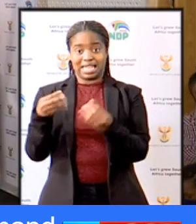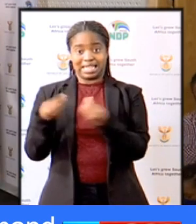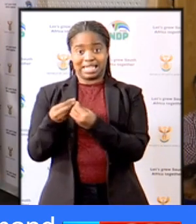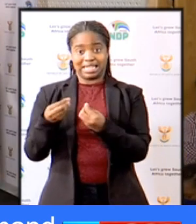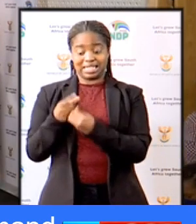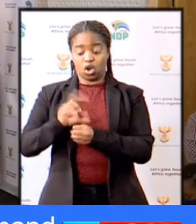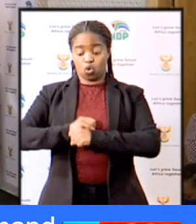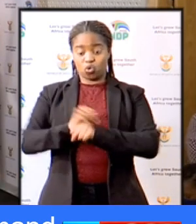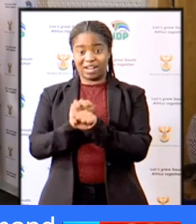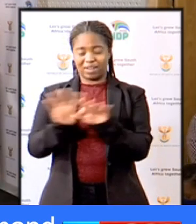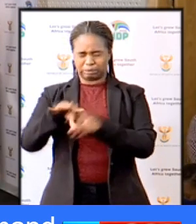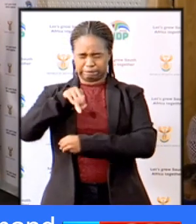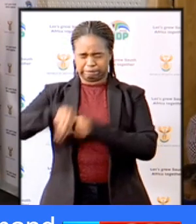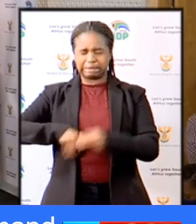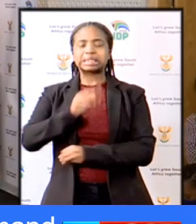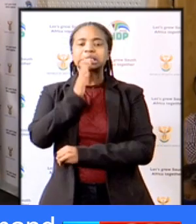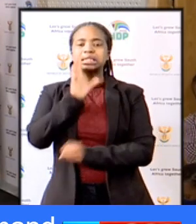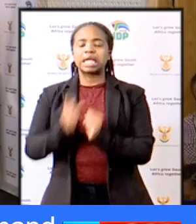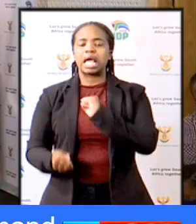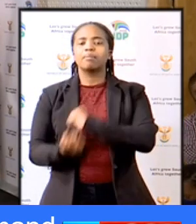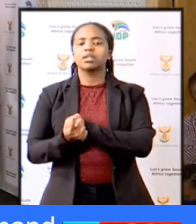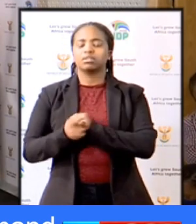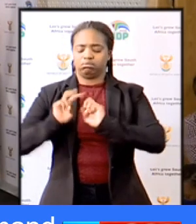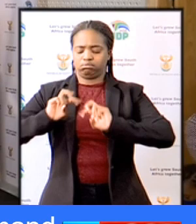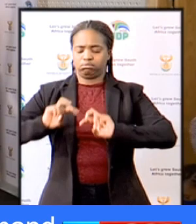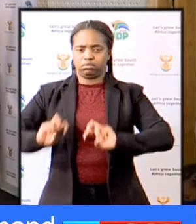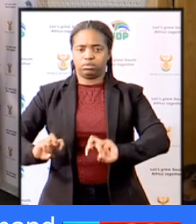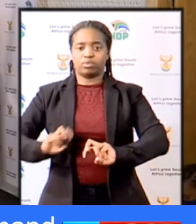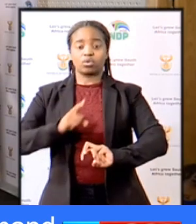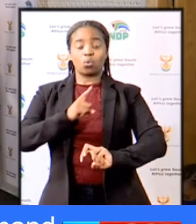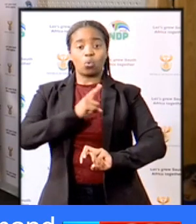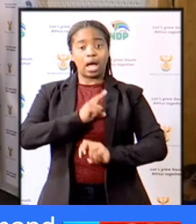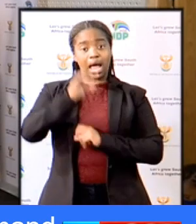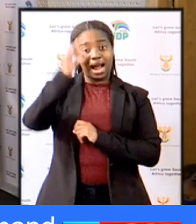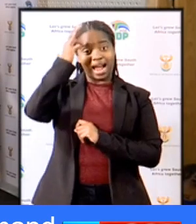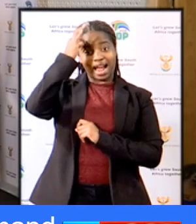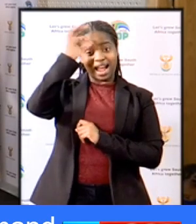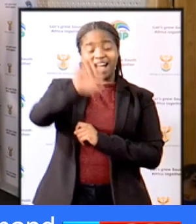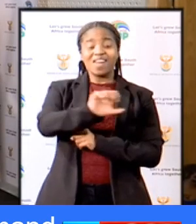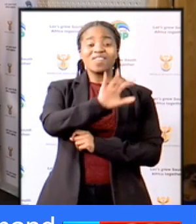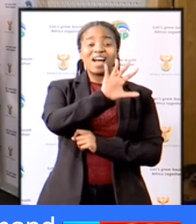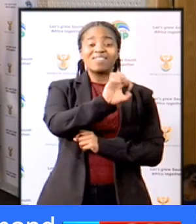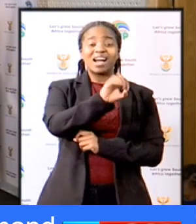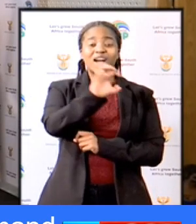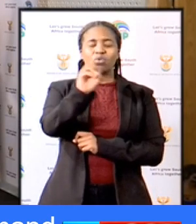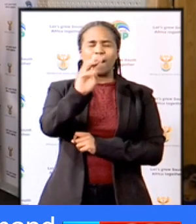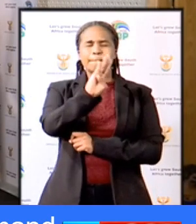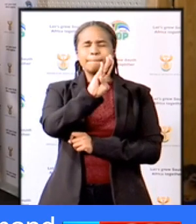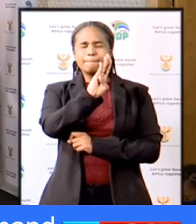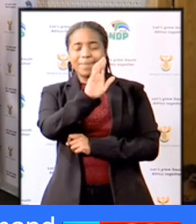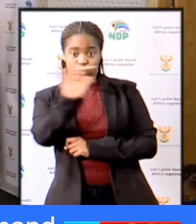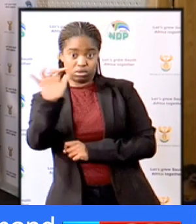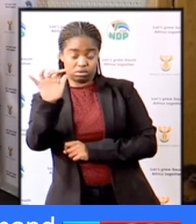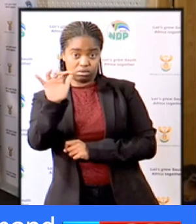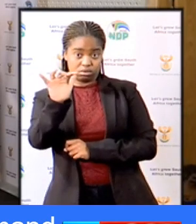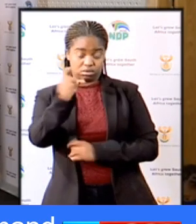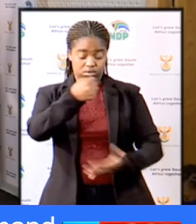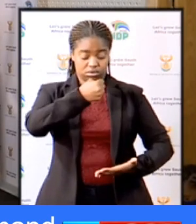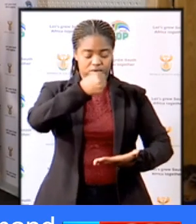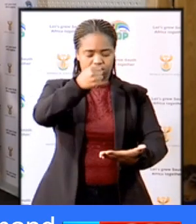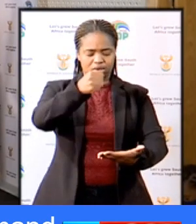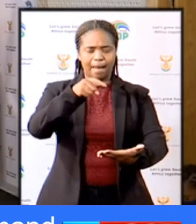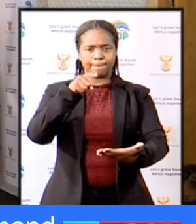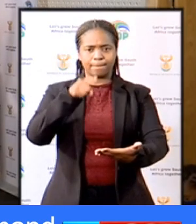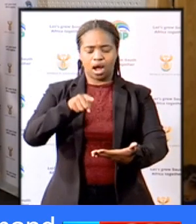on COVID-19, considering that the government has put aside 500 billion rands for relief, and we have